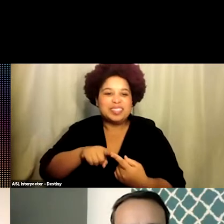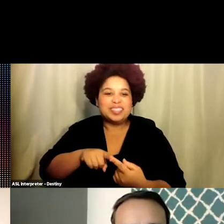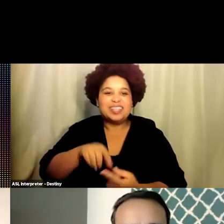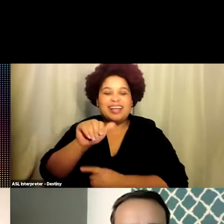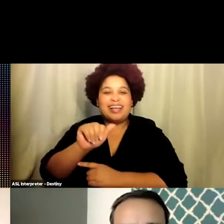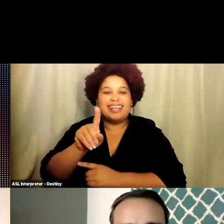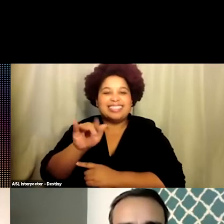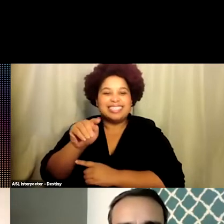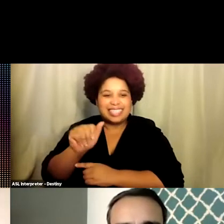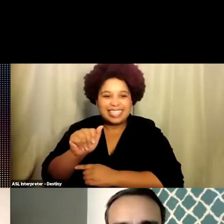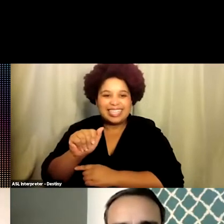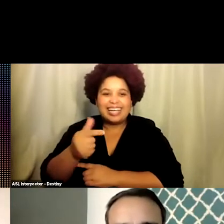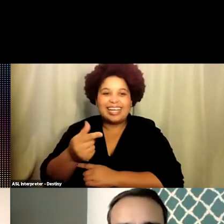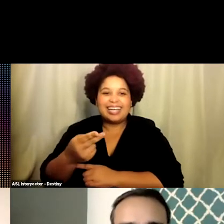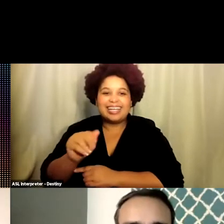Azita Ghanizada.